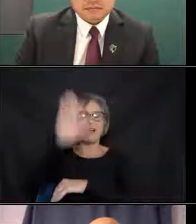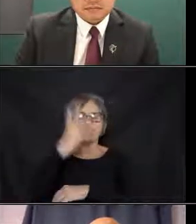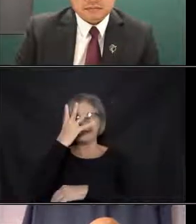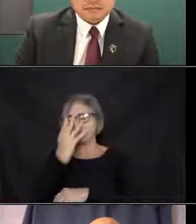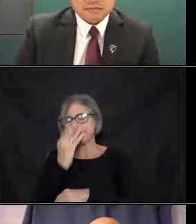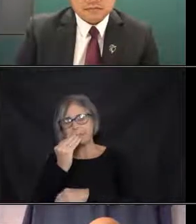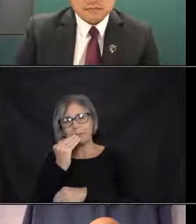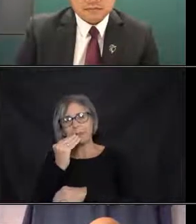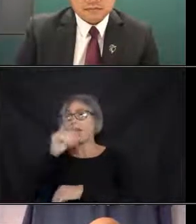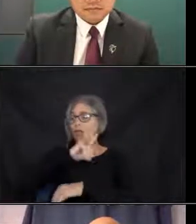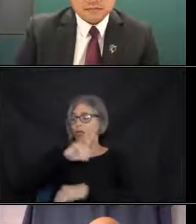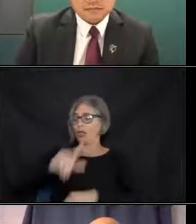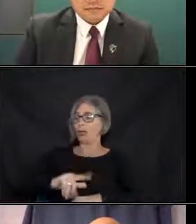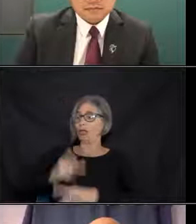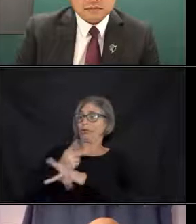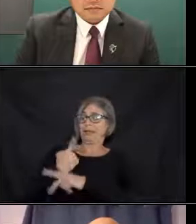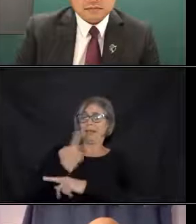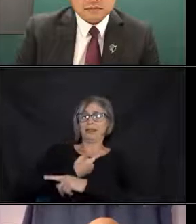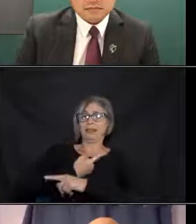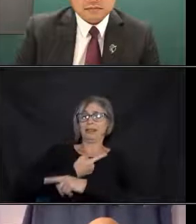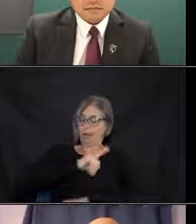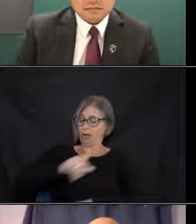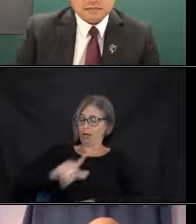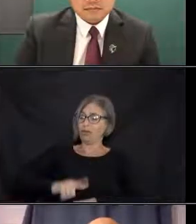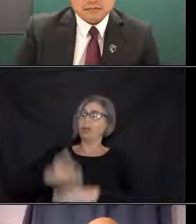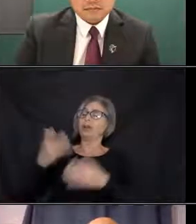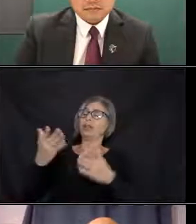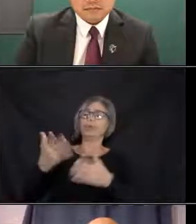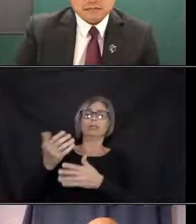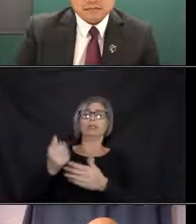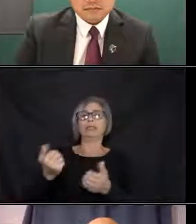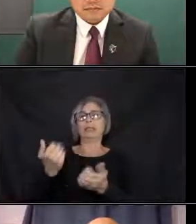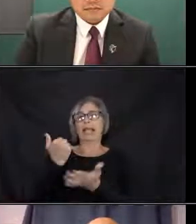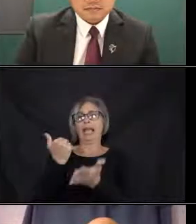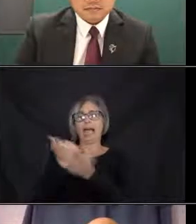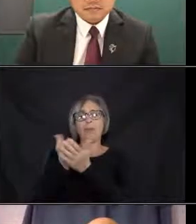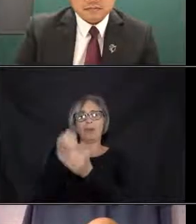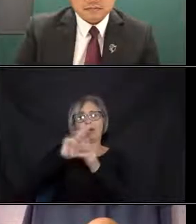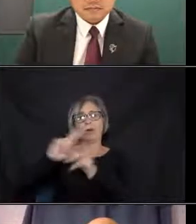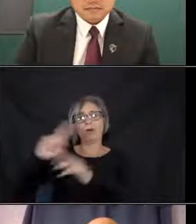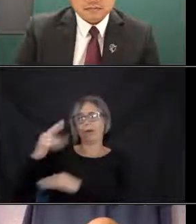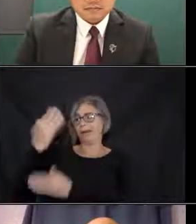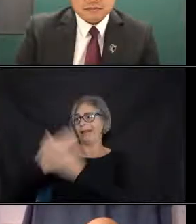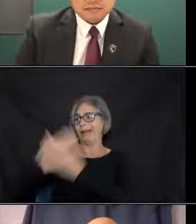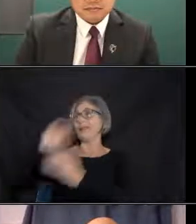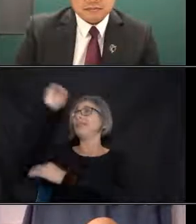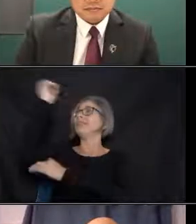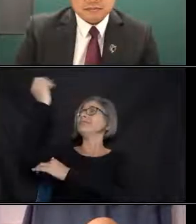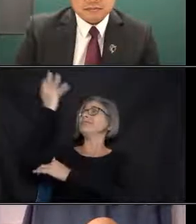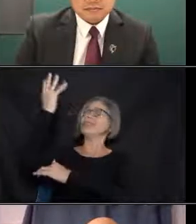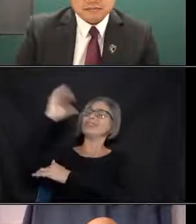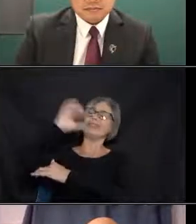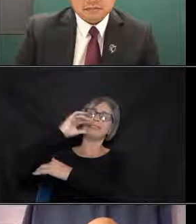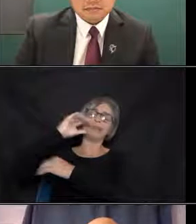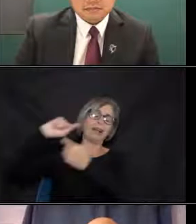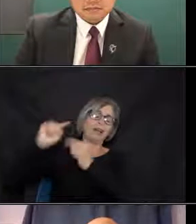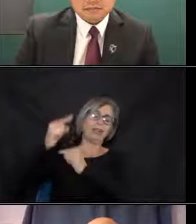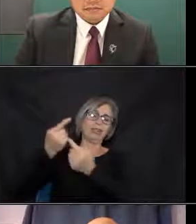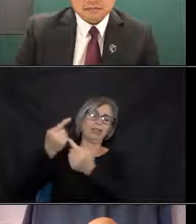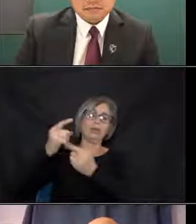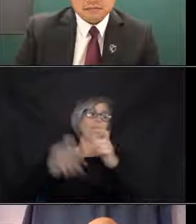thy keeper. The Lord is thy shade upon thy right hand. The sun shall not smite you by day, nor the moon